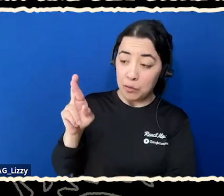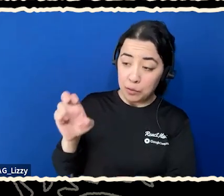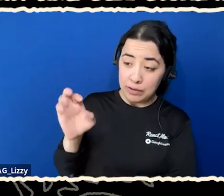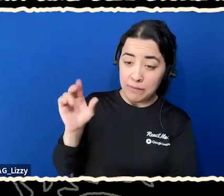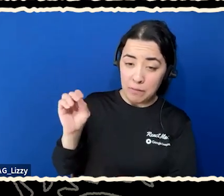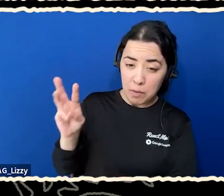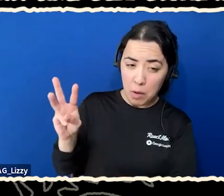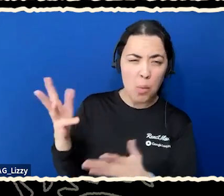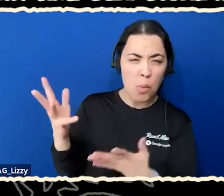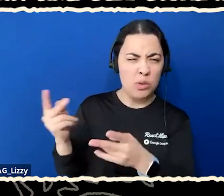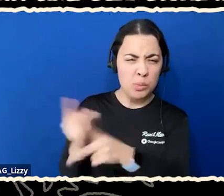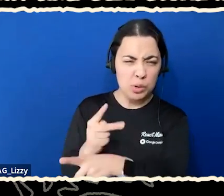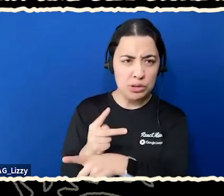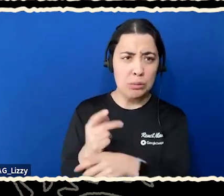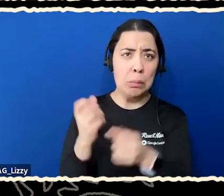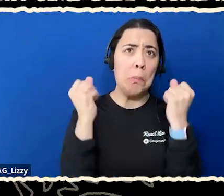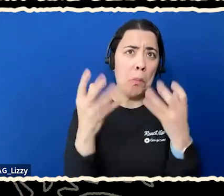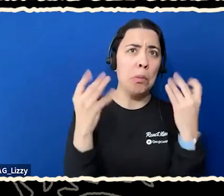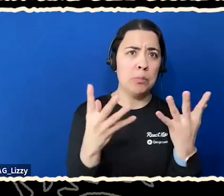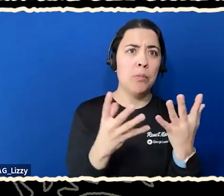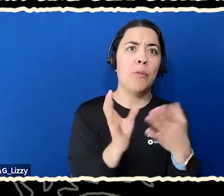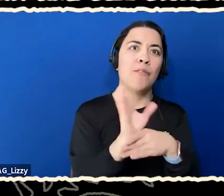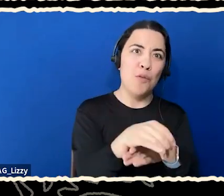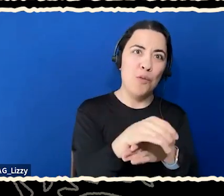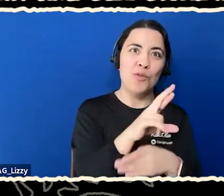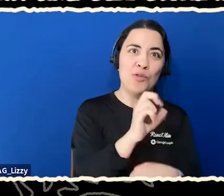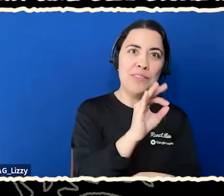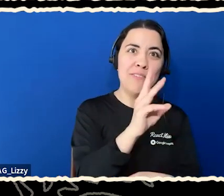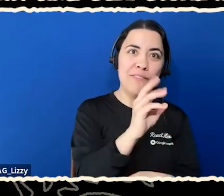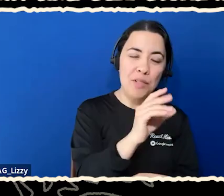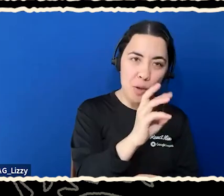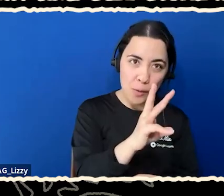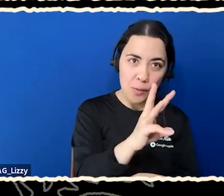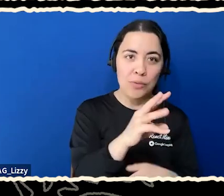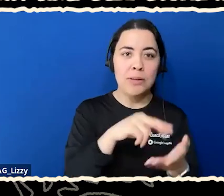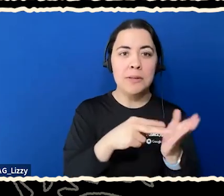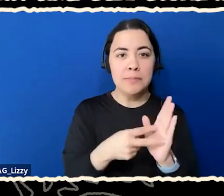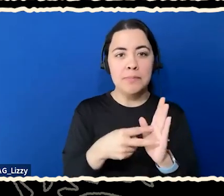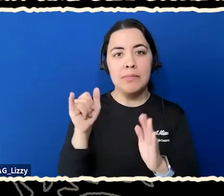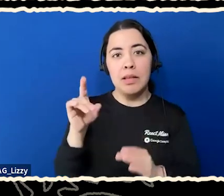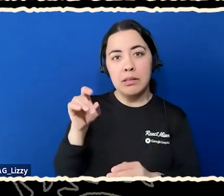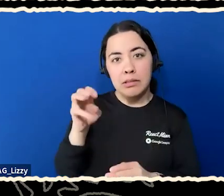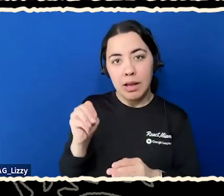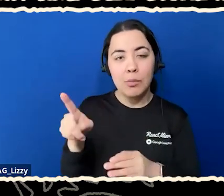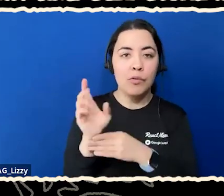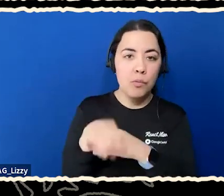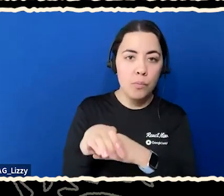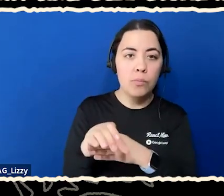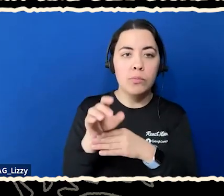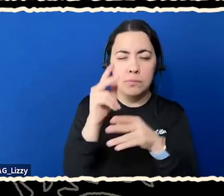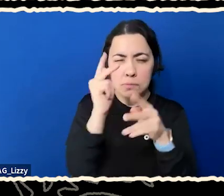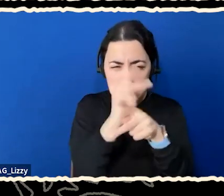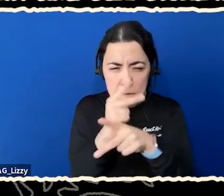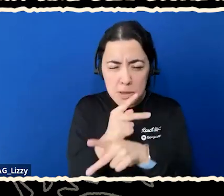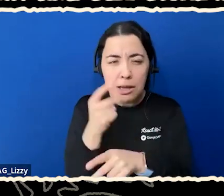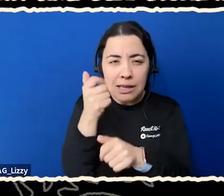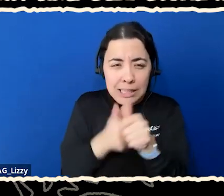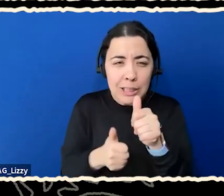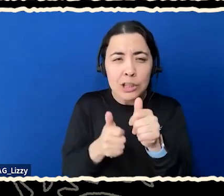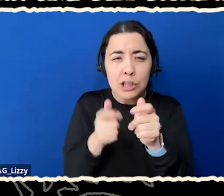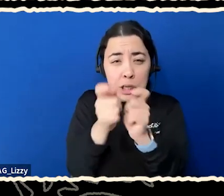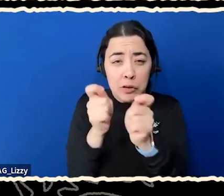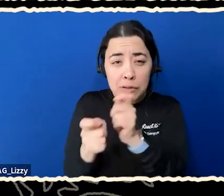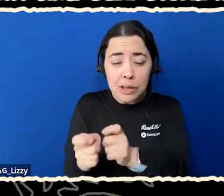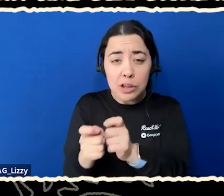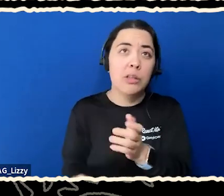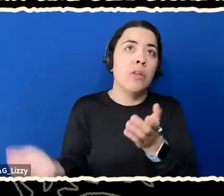the writes and reads from the DOM, you're forcing the browser to recalculate layout on every single iteration,